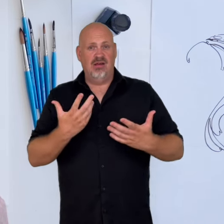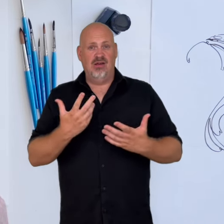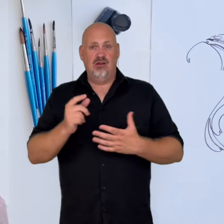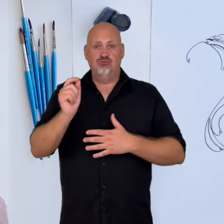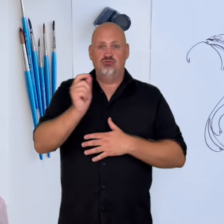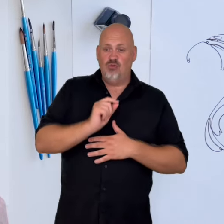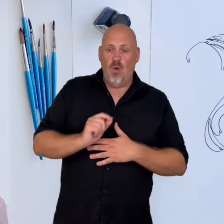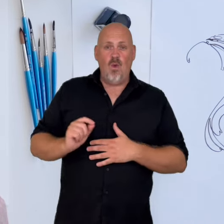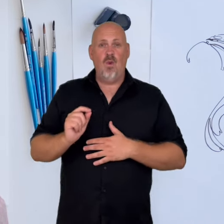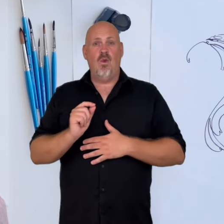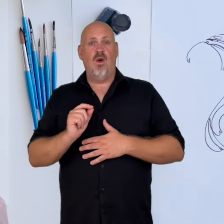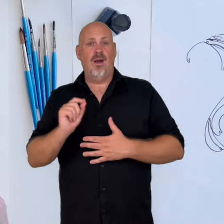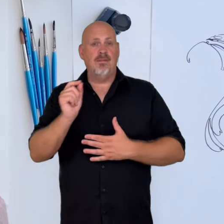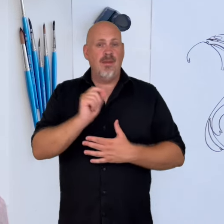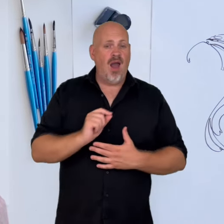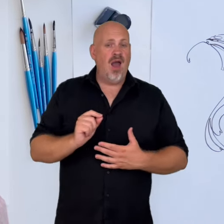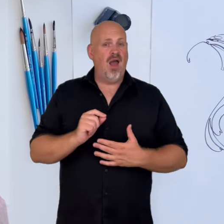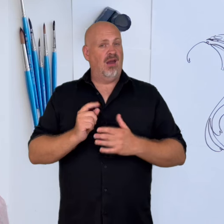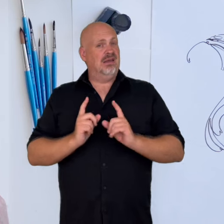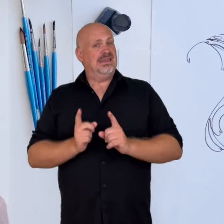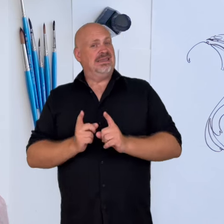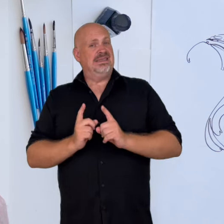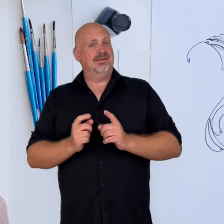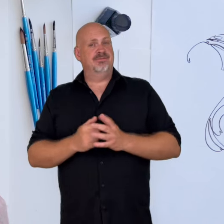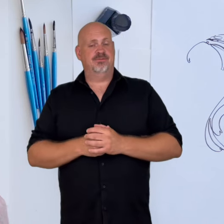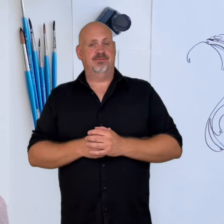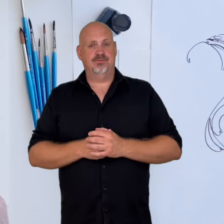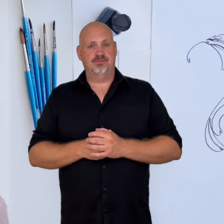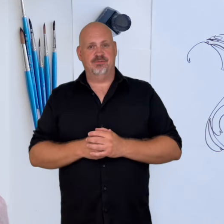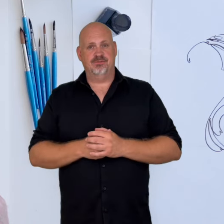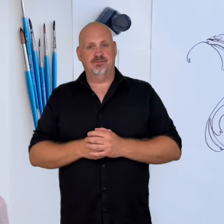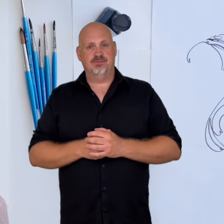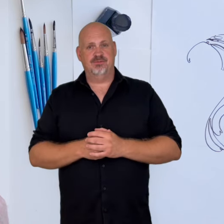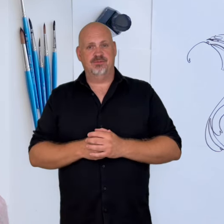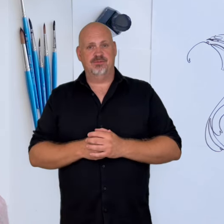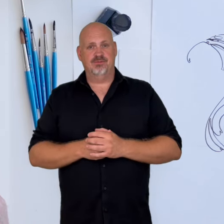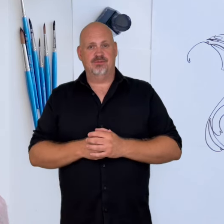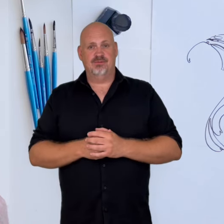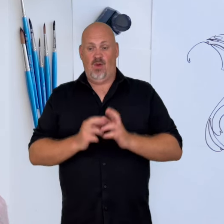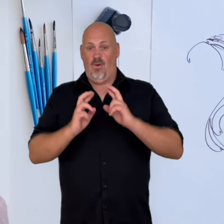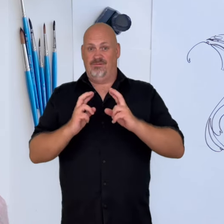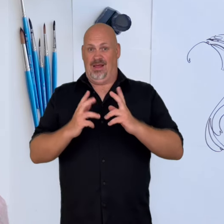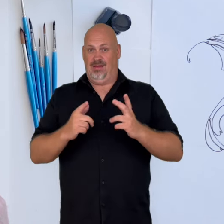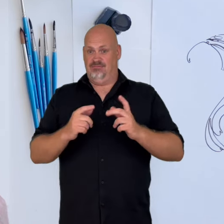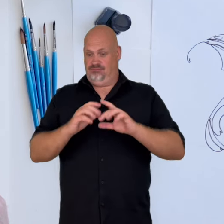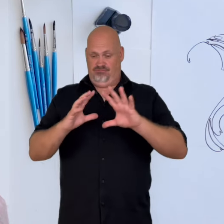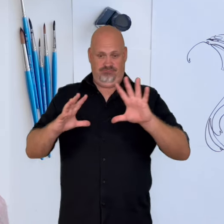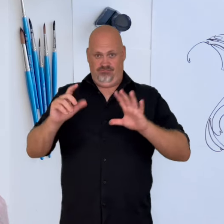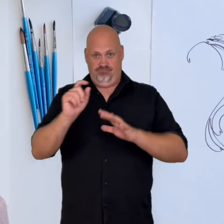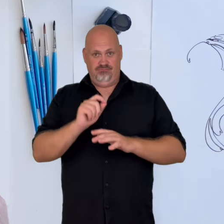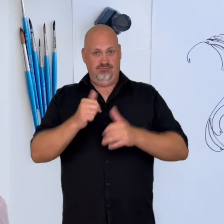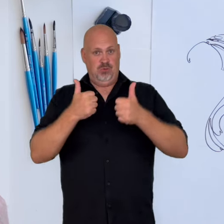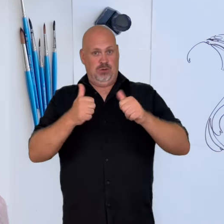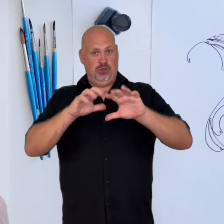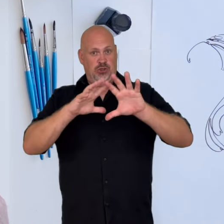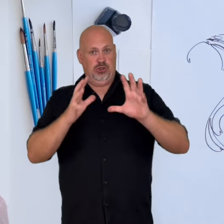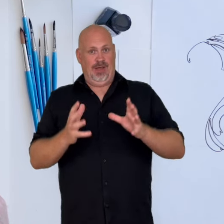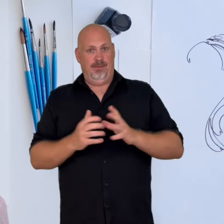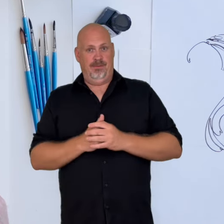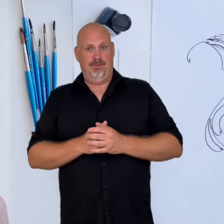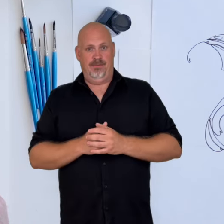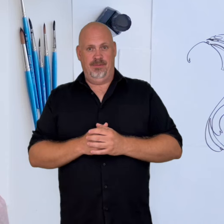time, but it's worth a try. And there is no right or wrong within this. It's all about the experimentation and the act of drawing and